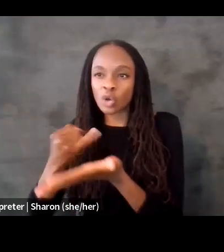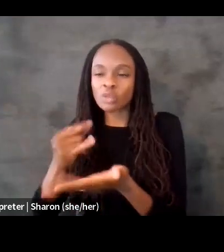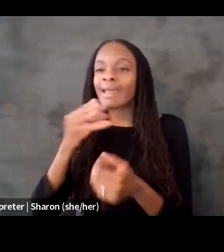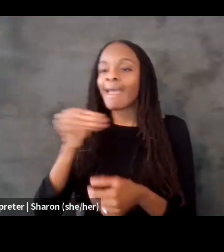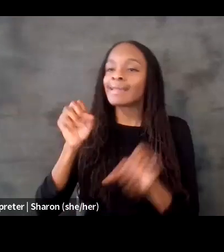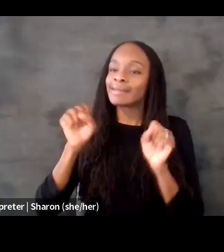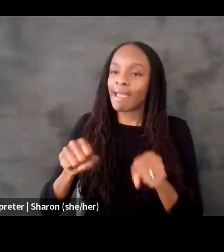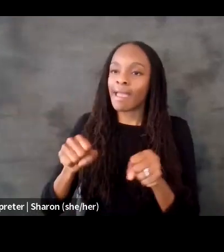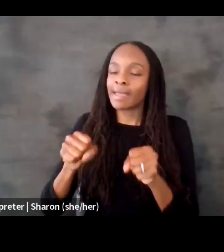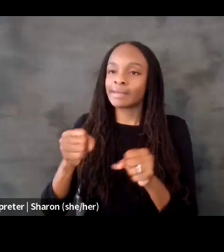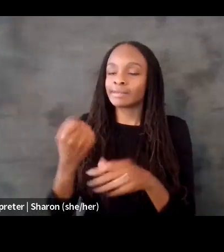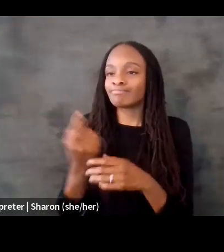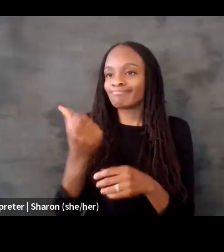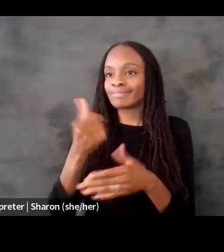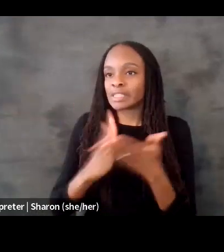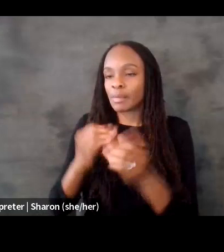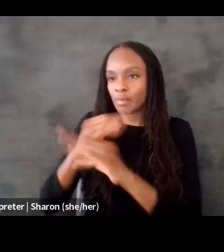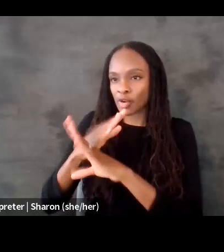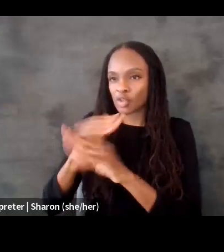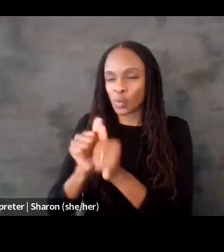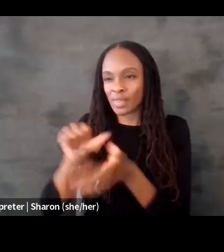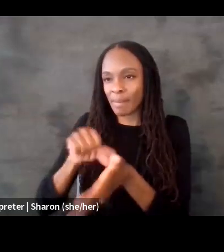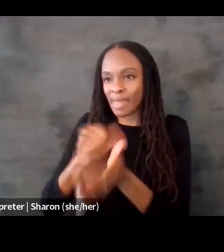page limits. And I'll talk a little bit more about that in a few.